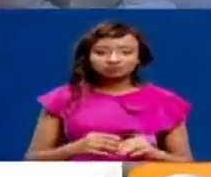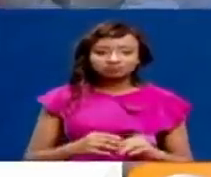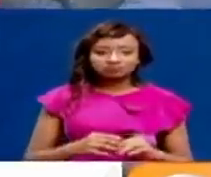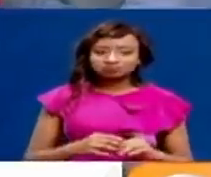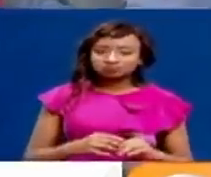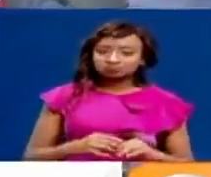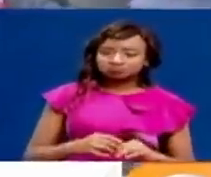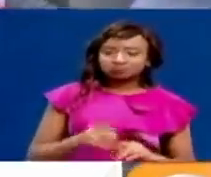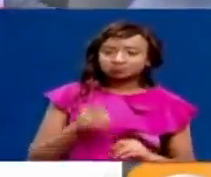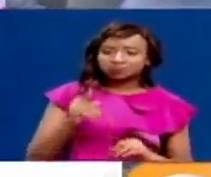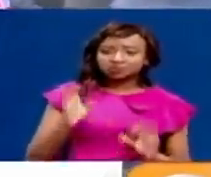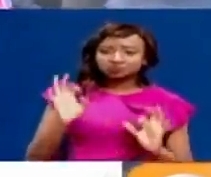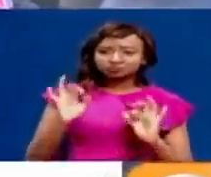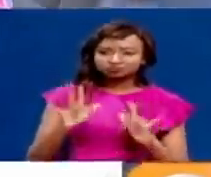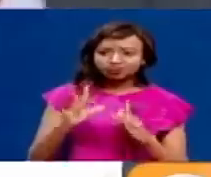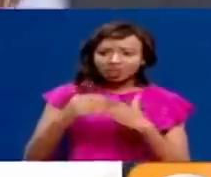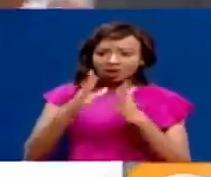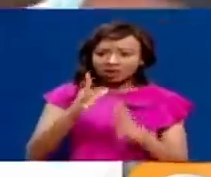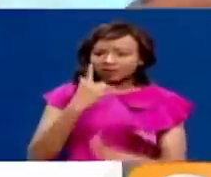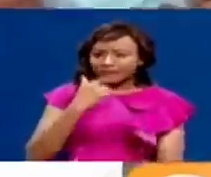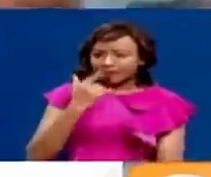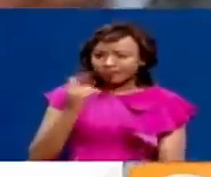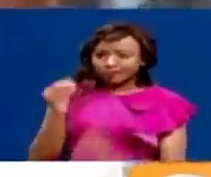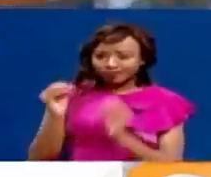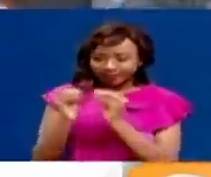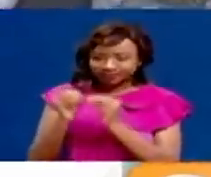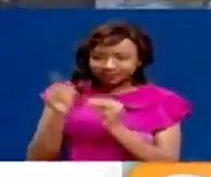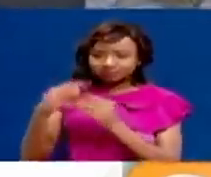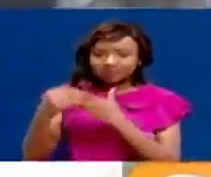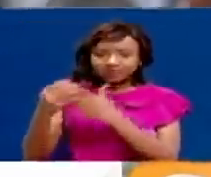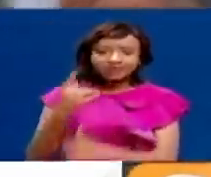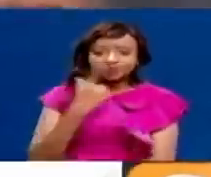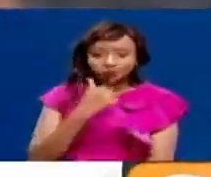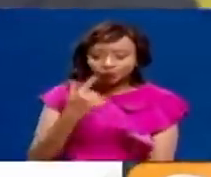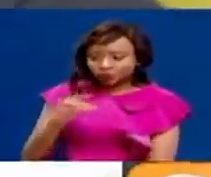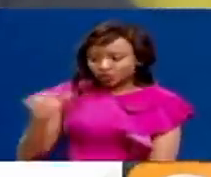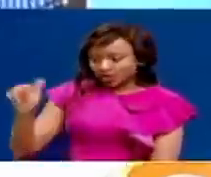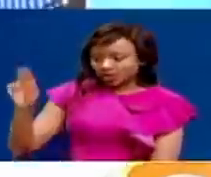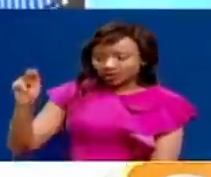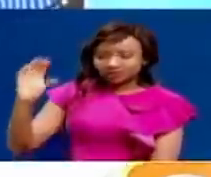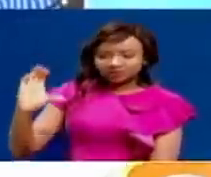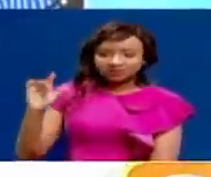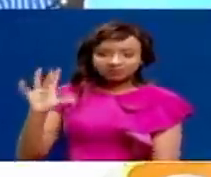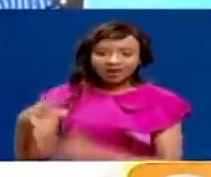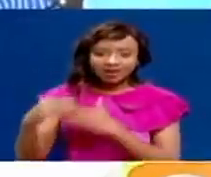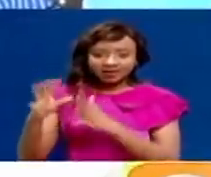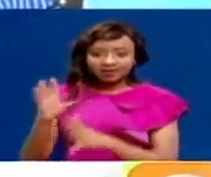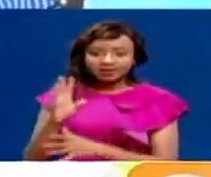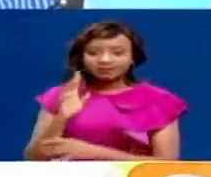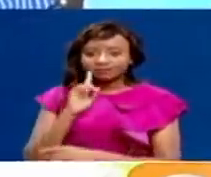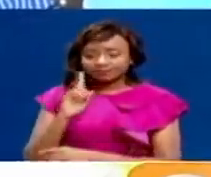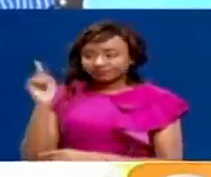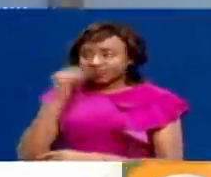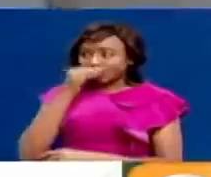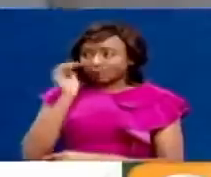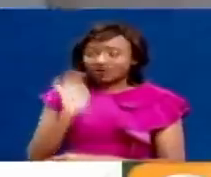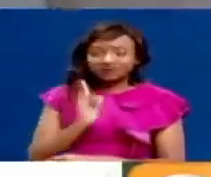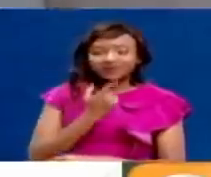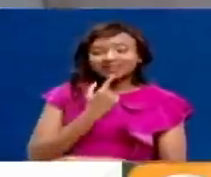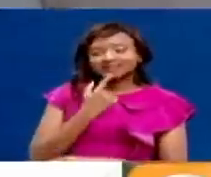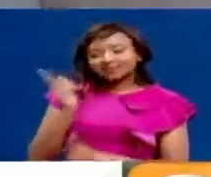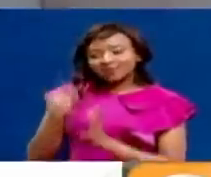Ni mkutano ambao uliongozwa na kinara wa ANC Musalia Mudavadi, aliyewaleta pamoja viongozi kutoka magharibi, akisema